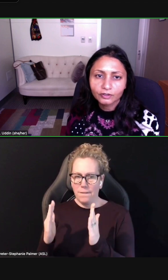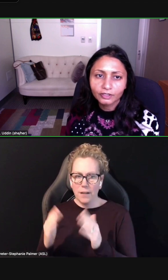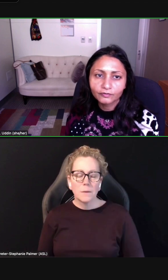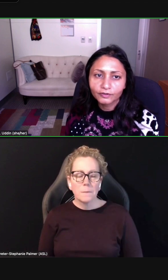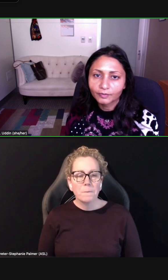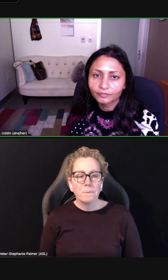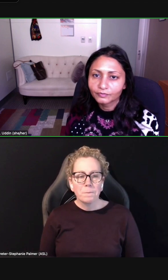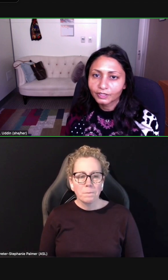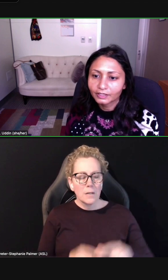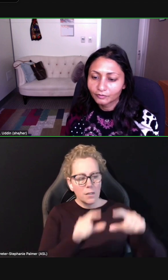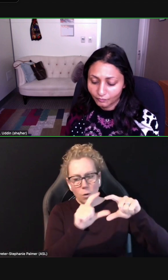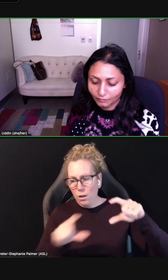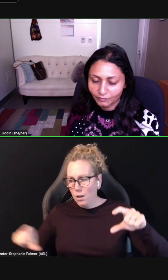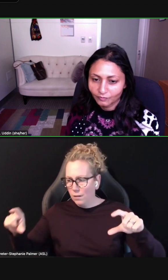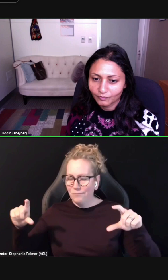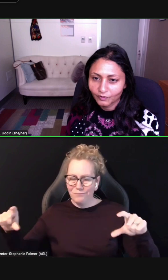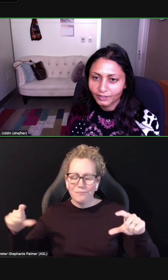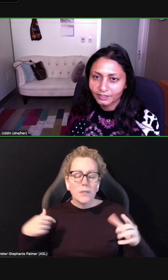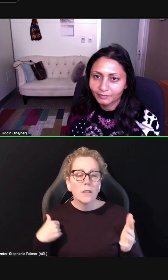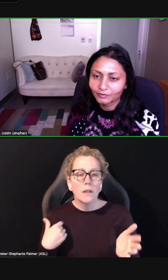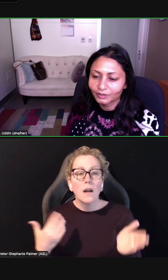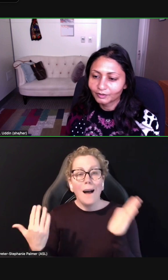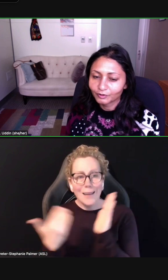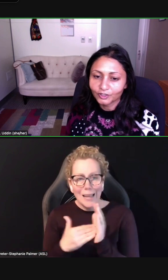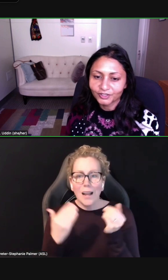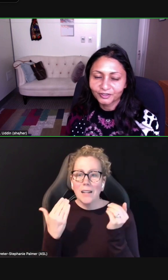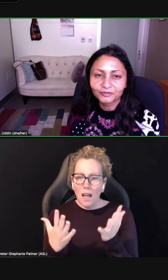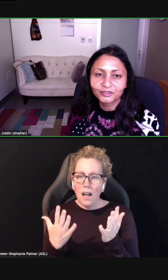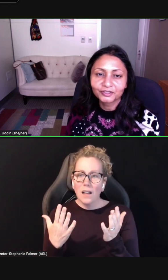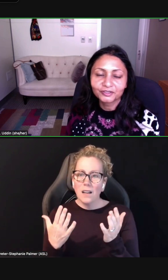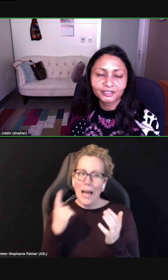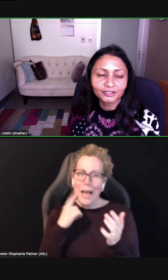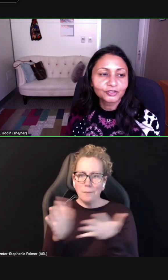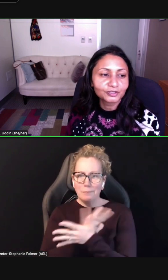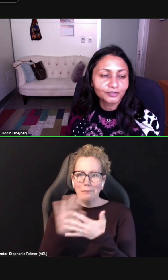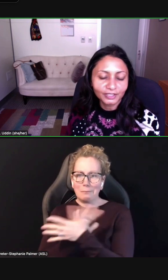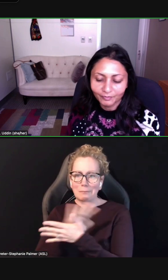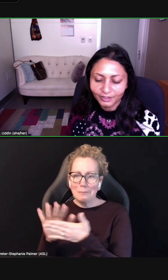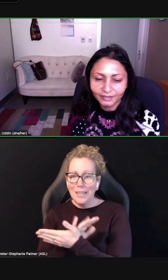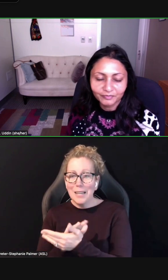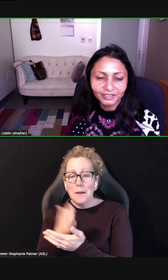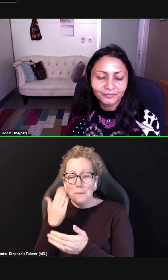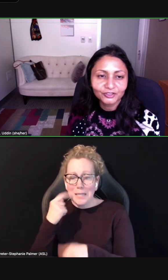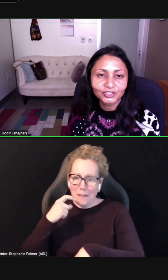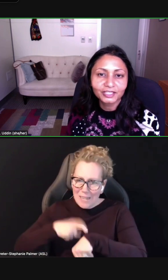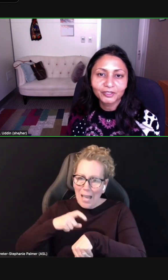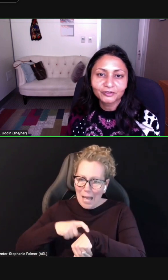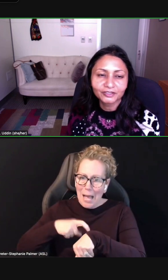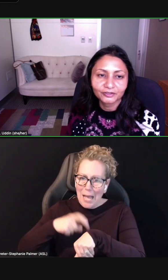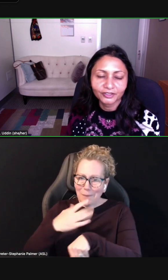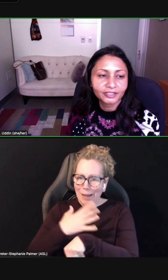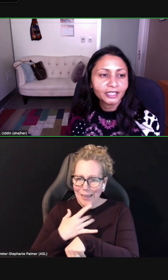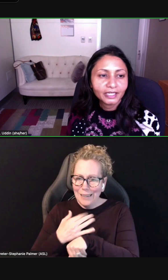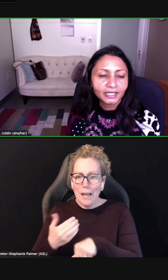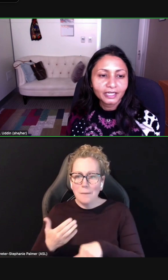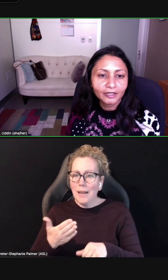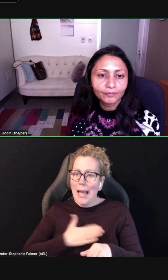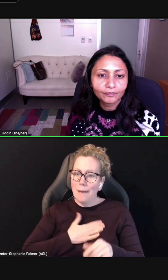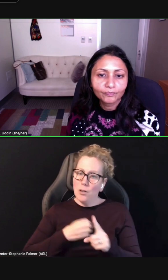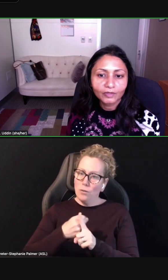So there's a lot of kind of things I'm glossing over here in the interest of time, but I'm happy to chat about later